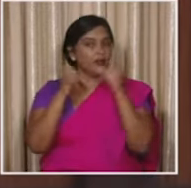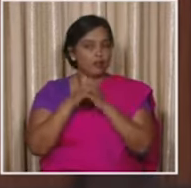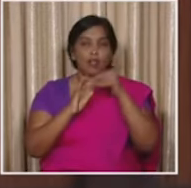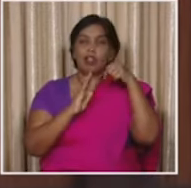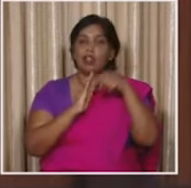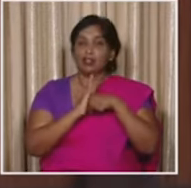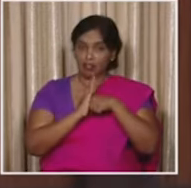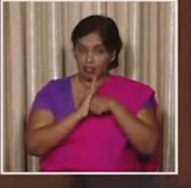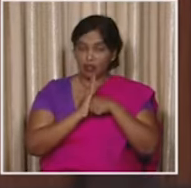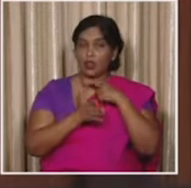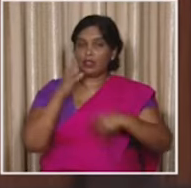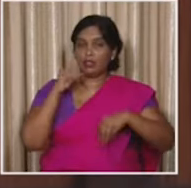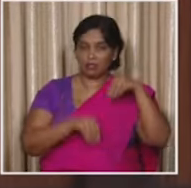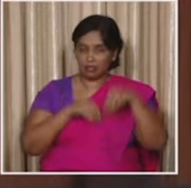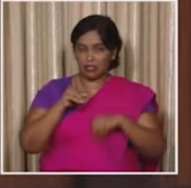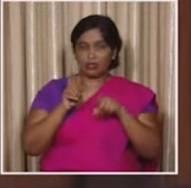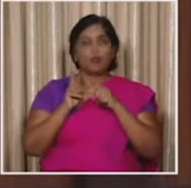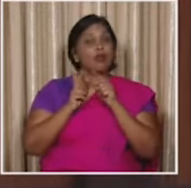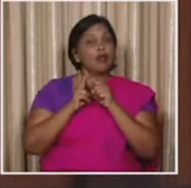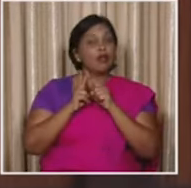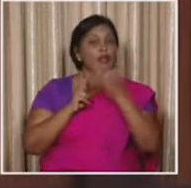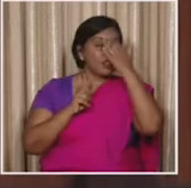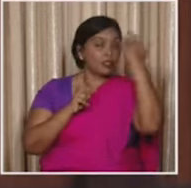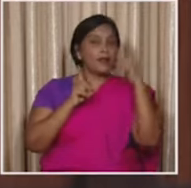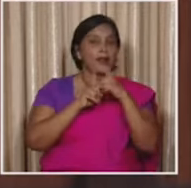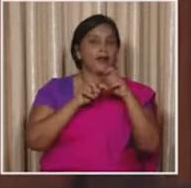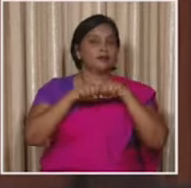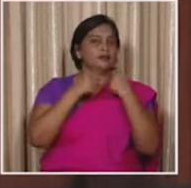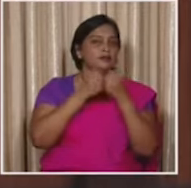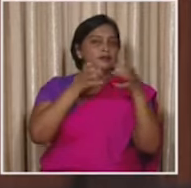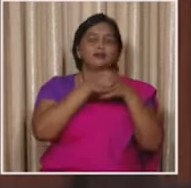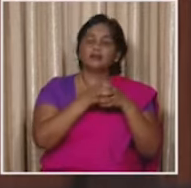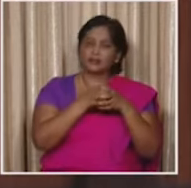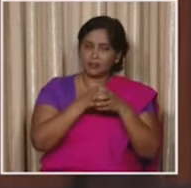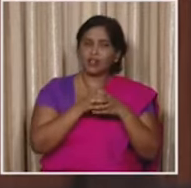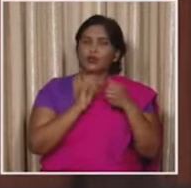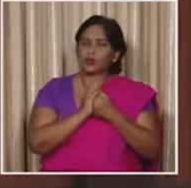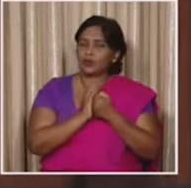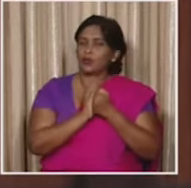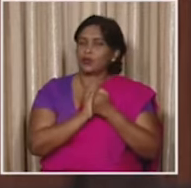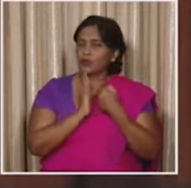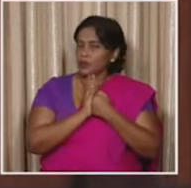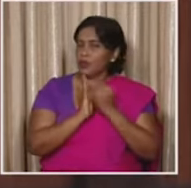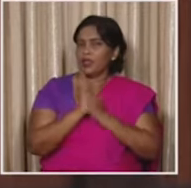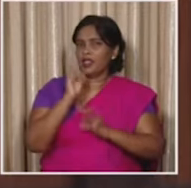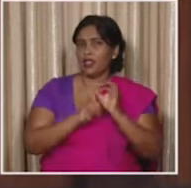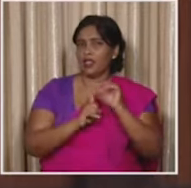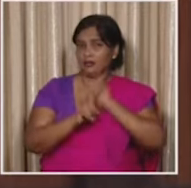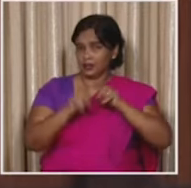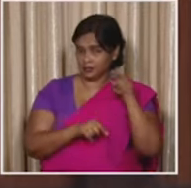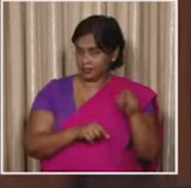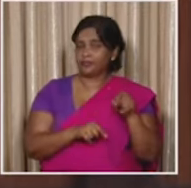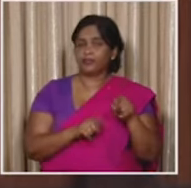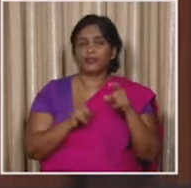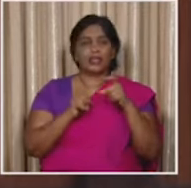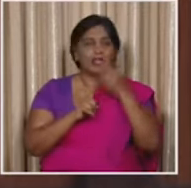is the Tamil diaspora. Now, Honorable Minister, the diaspora and the Tamil politicians of this